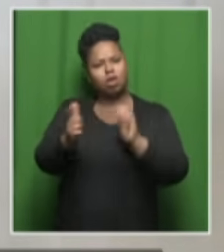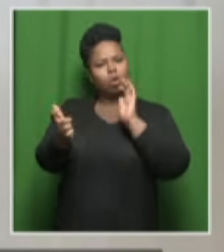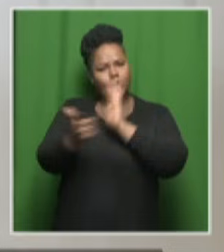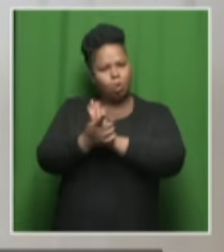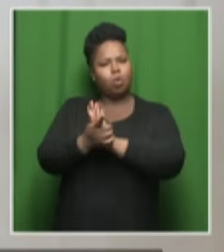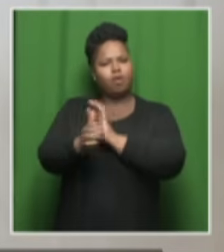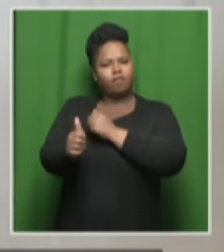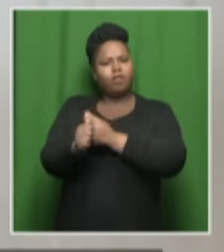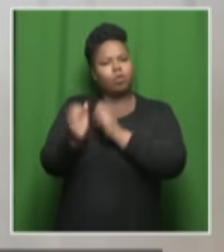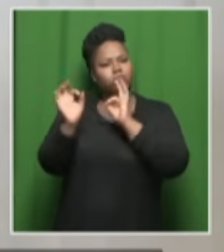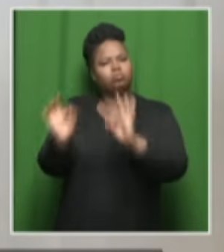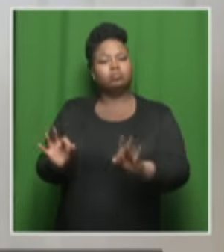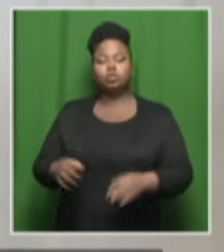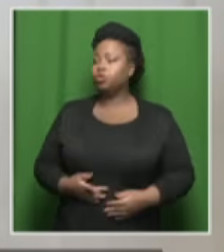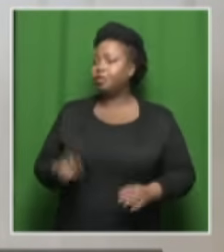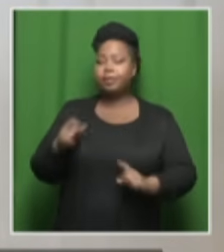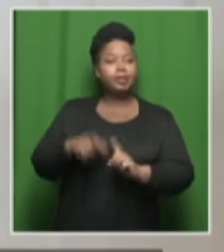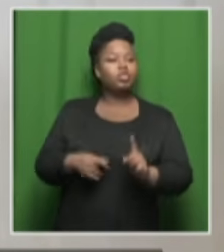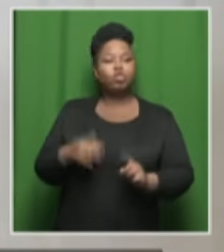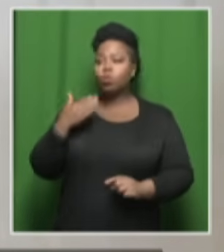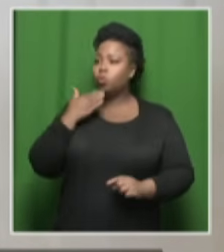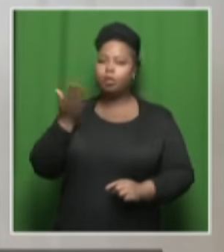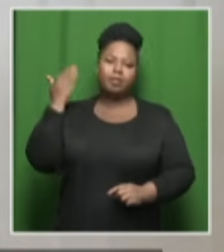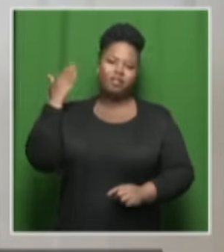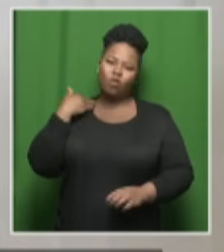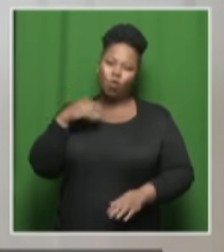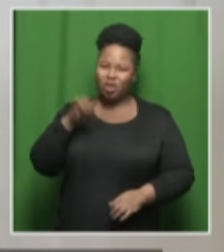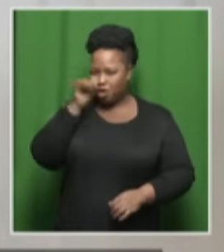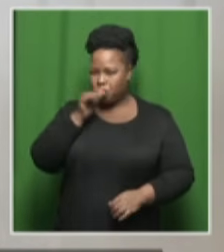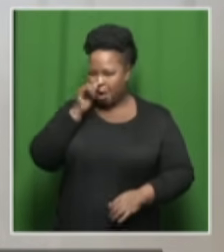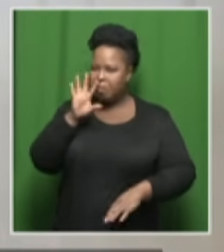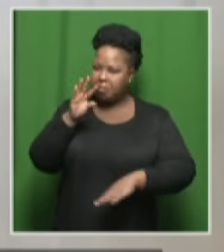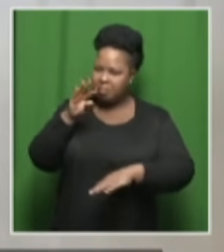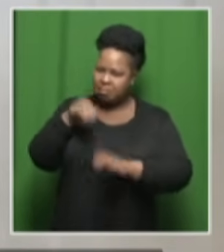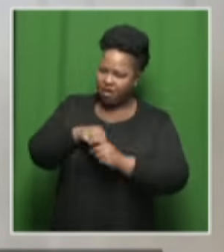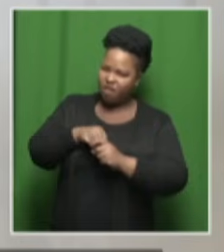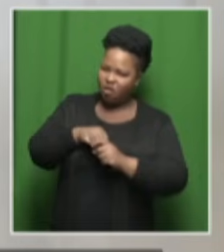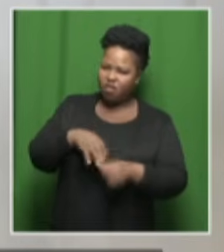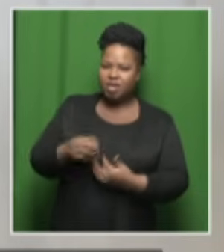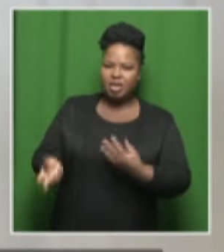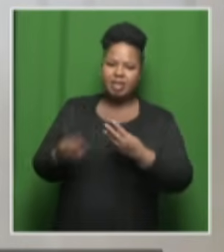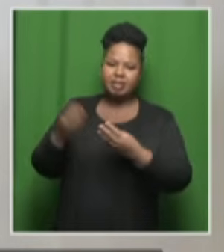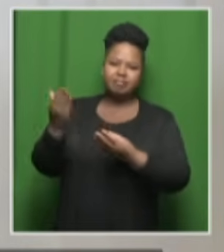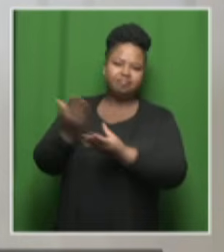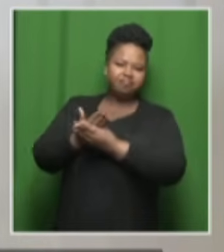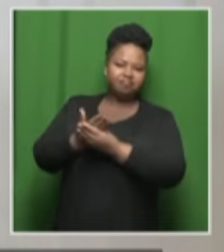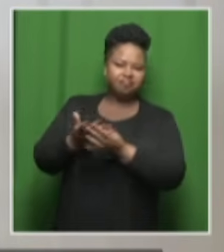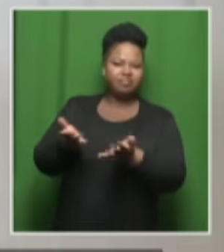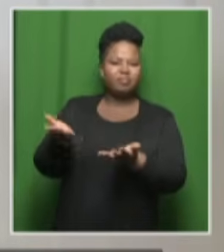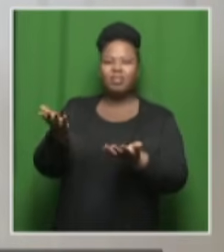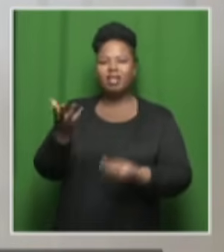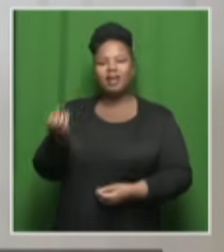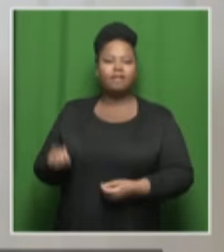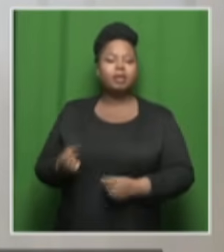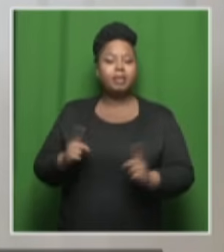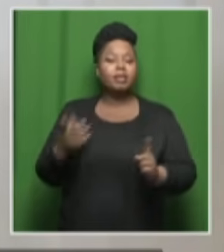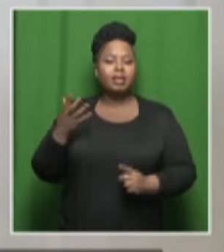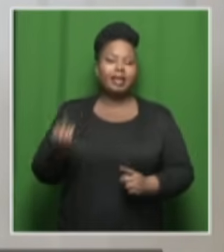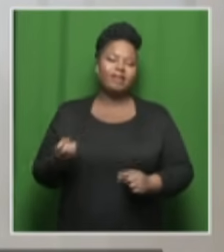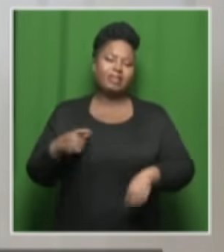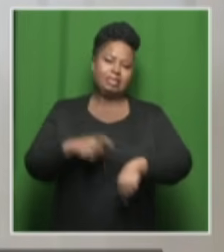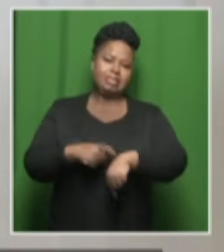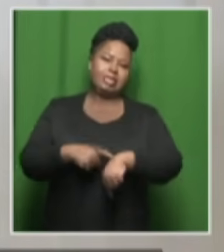stands. So it mustn't be someone that has been convicted for a certain amount of time, and that is after serving that amount of time, they have a cooling off period, let's call